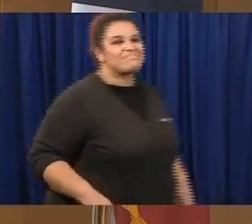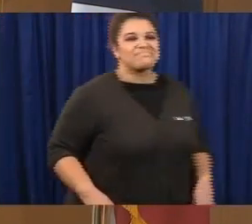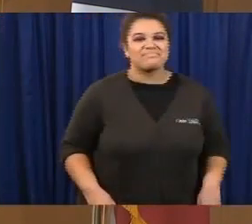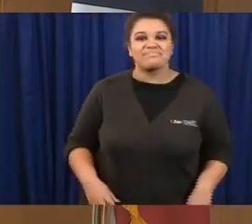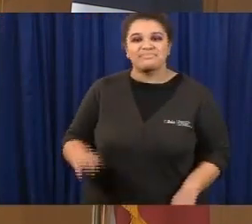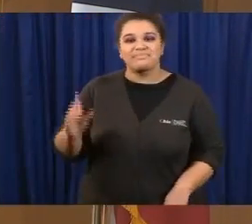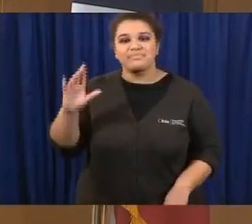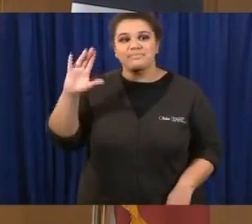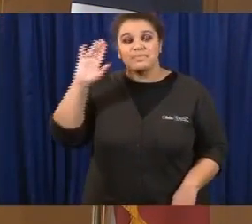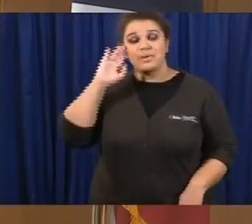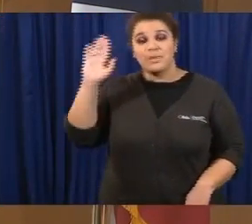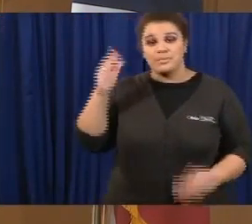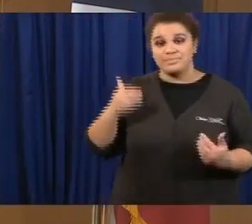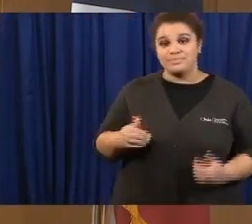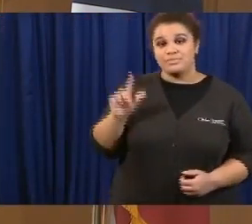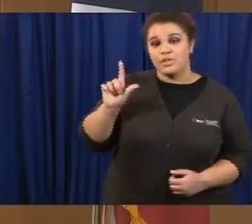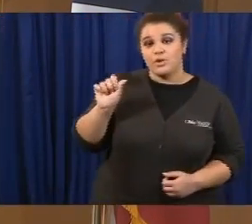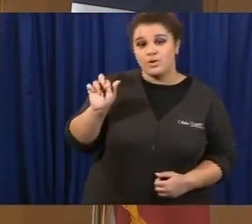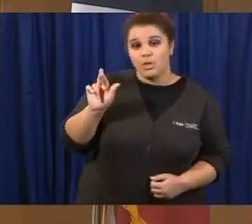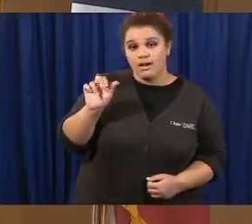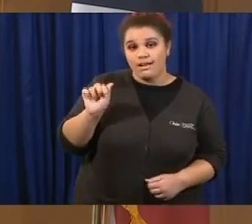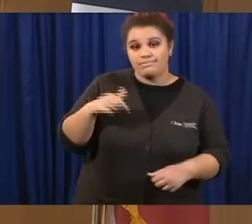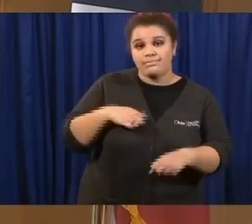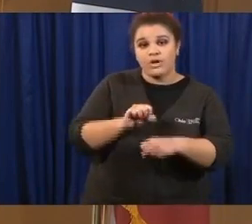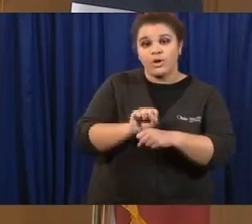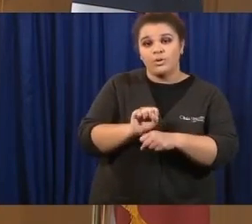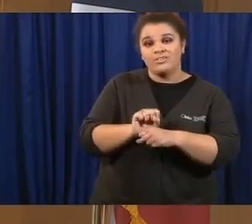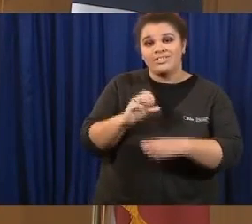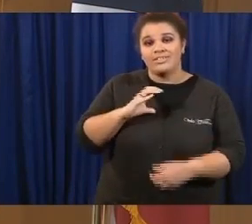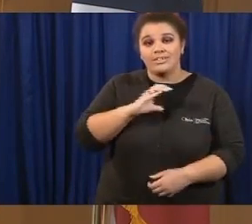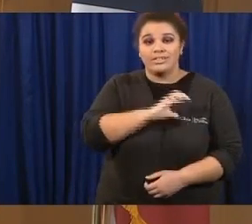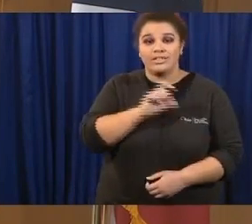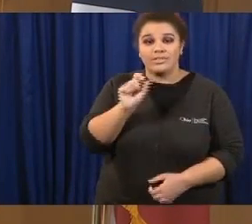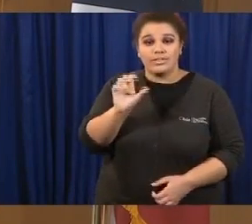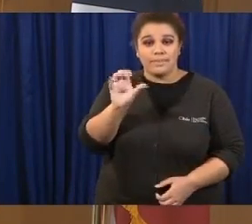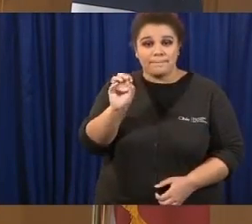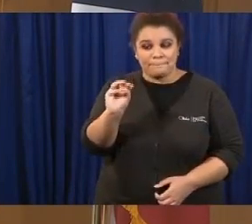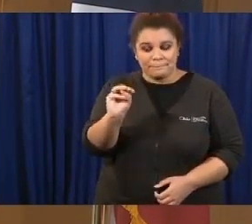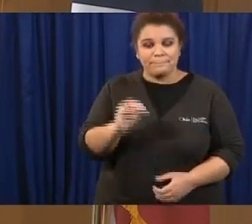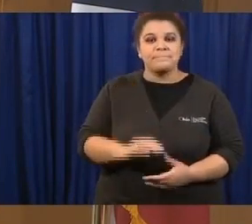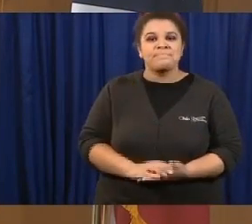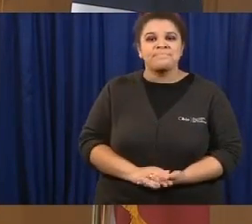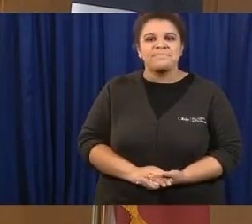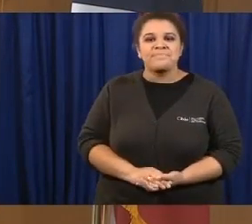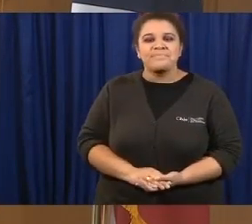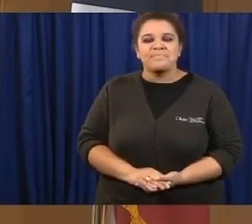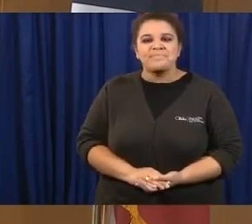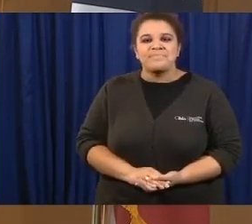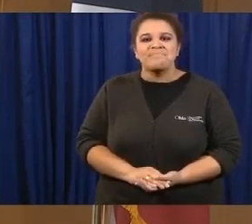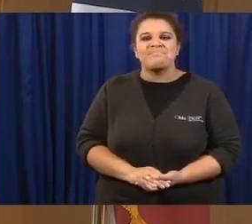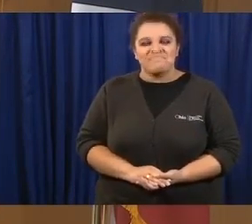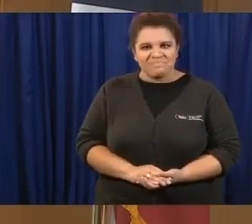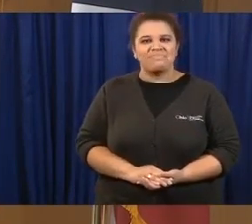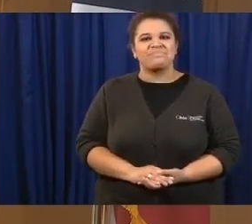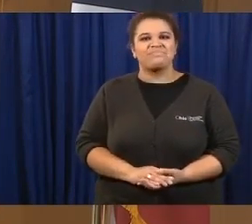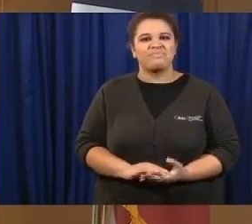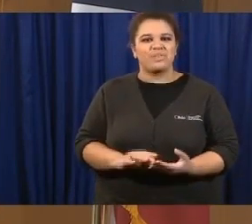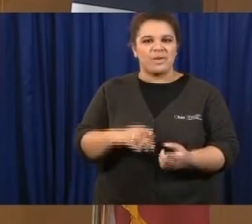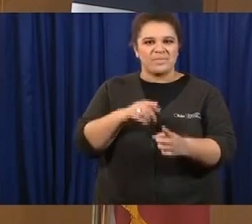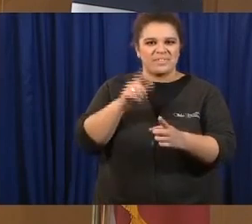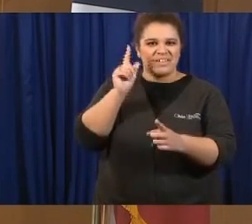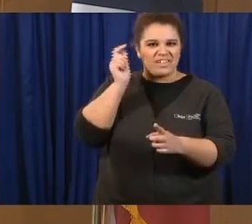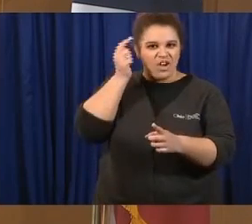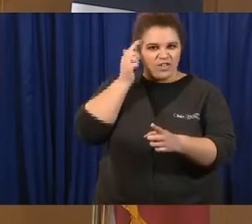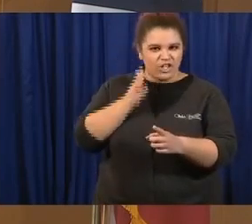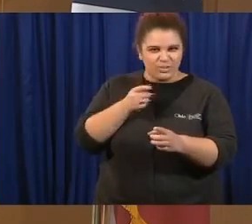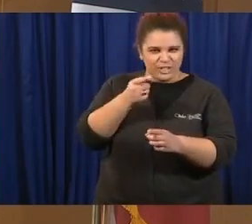Hello, this is Laura from Cleveland.com. I just kind of want to follow up, Governor DeWine, on what you were just talking about